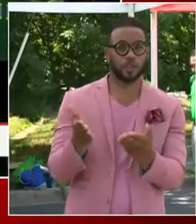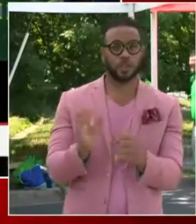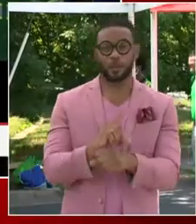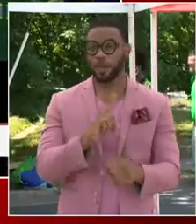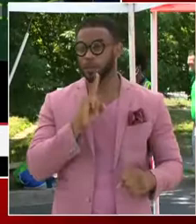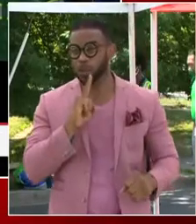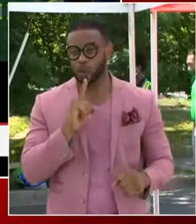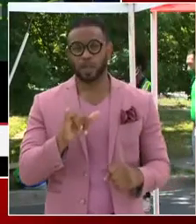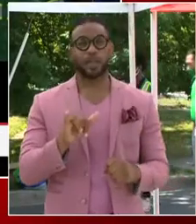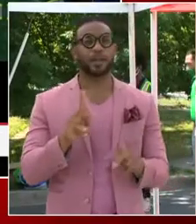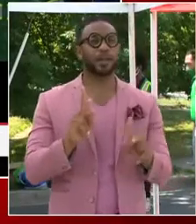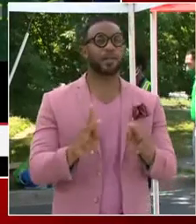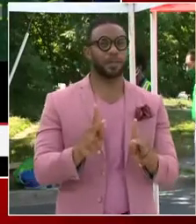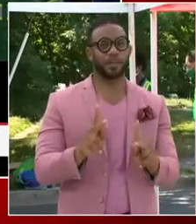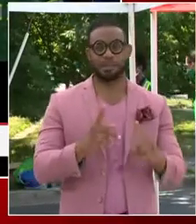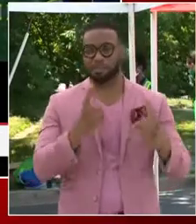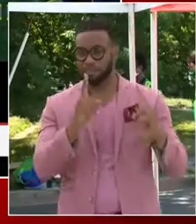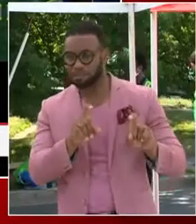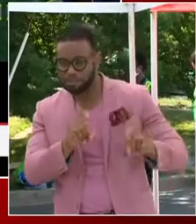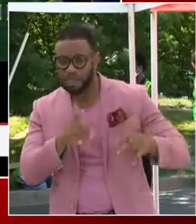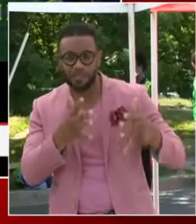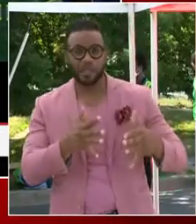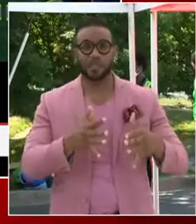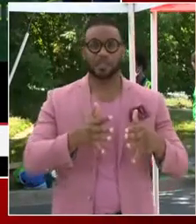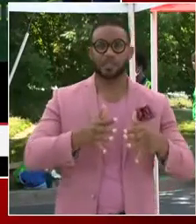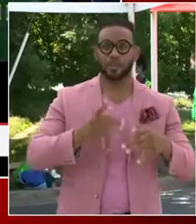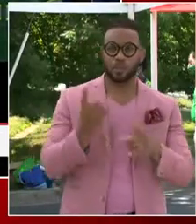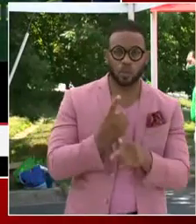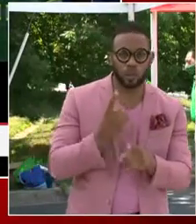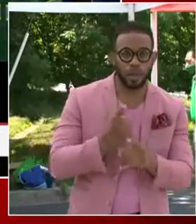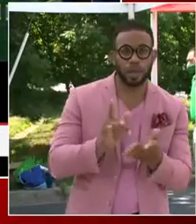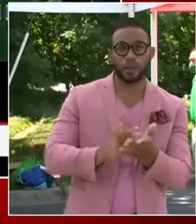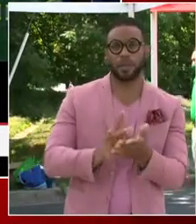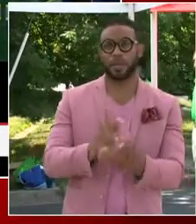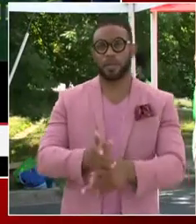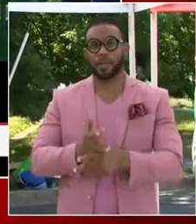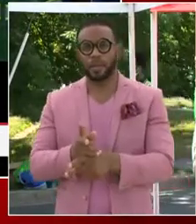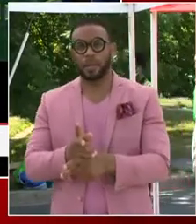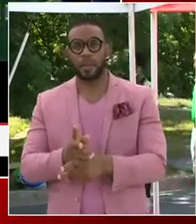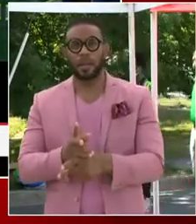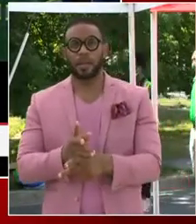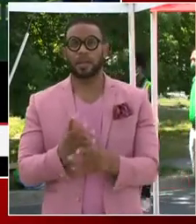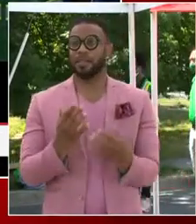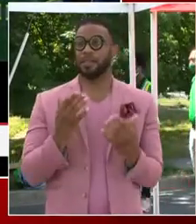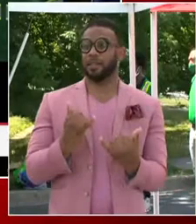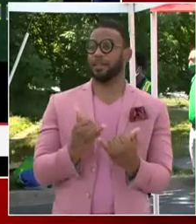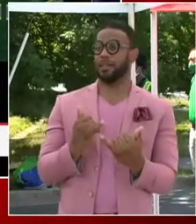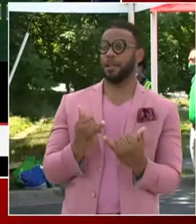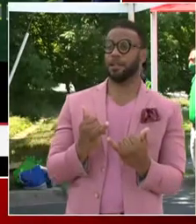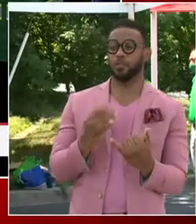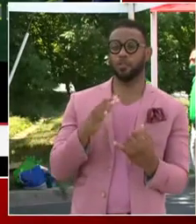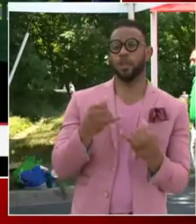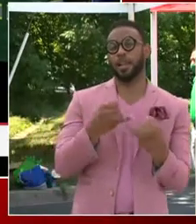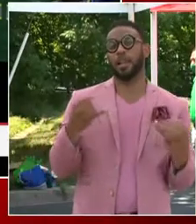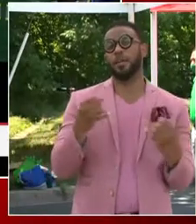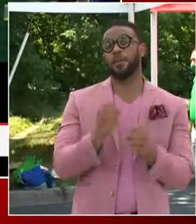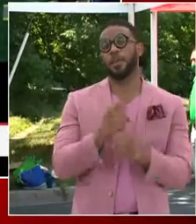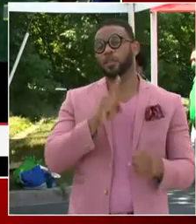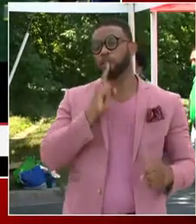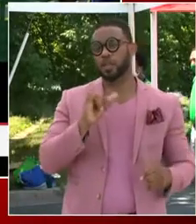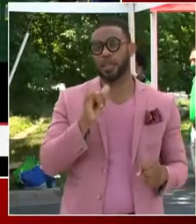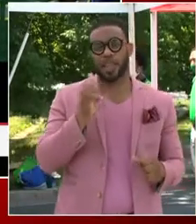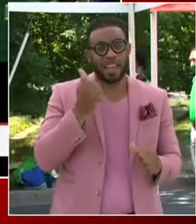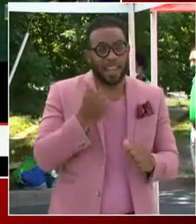making sure that people had testing, their regular medical care, and now is on the front lines of making sure